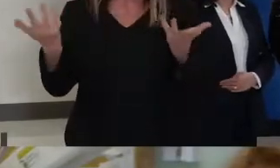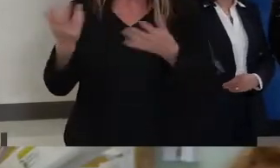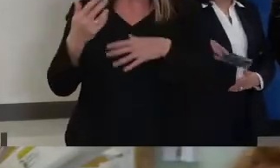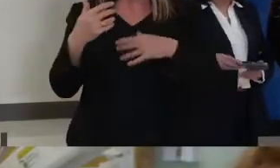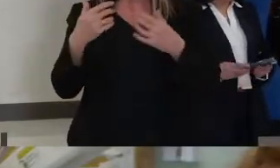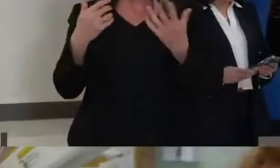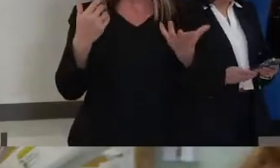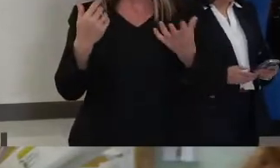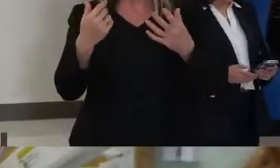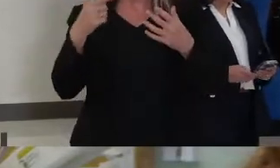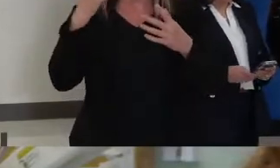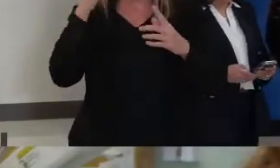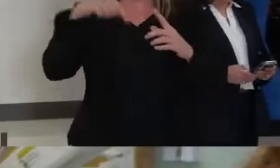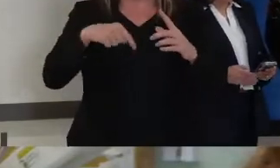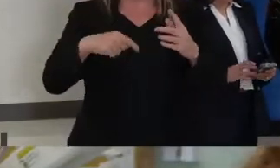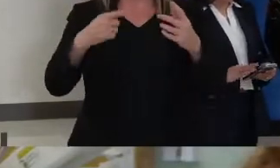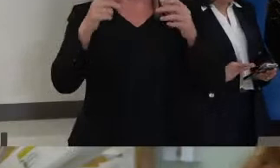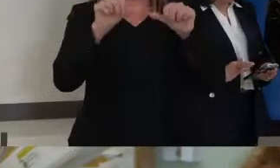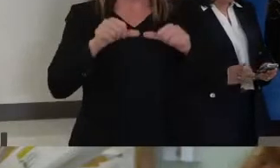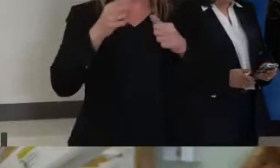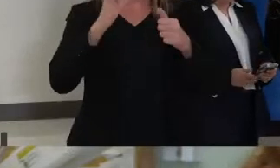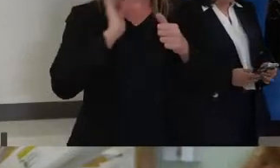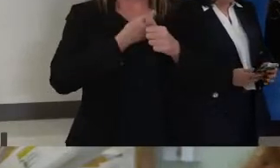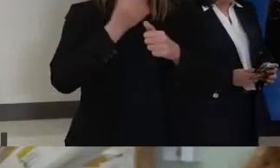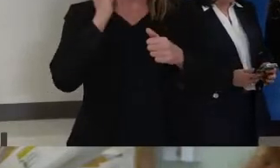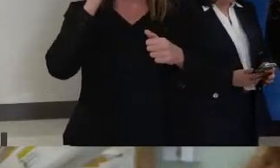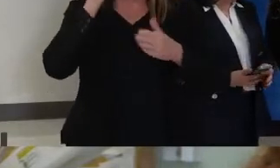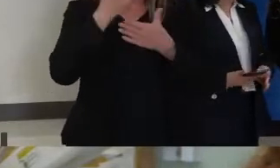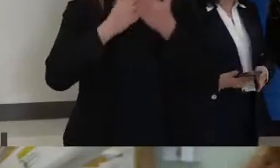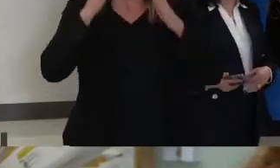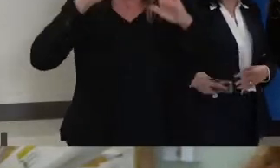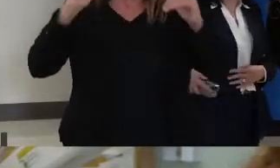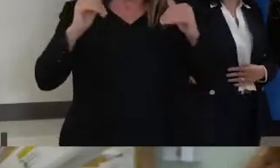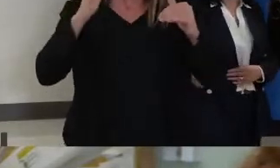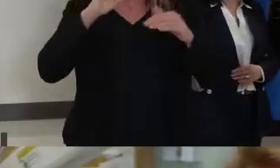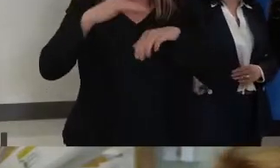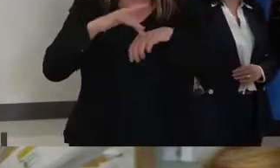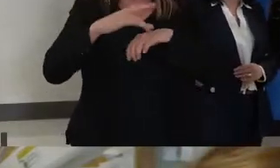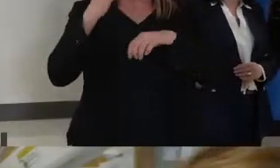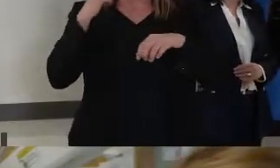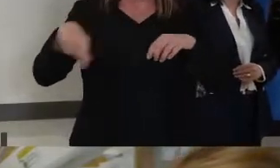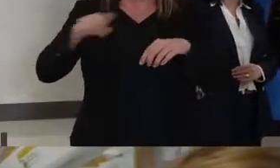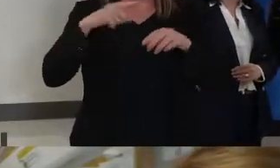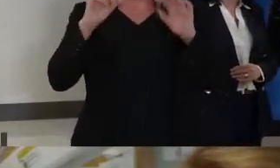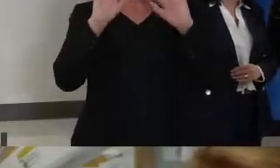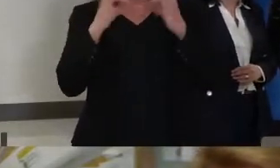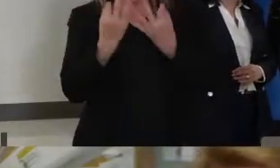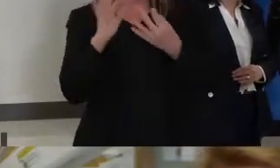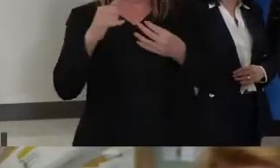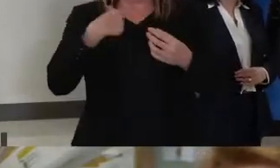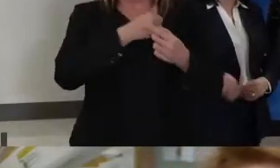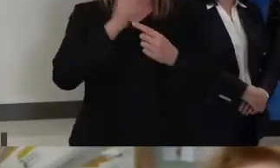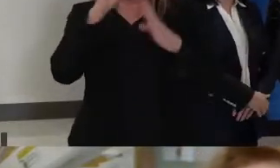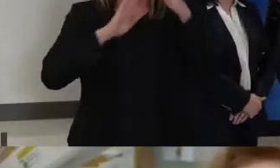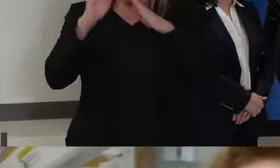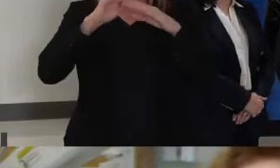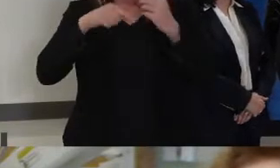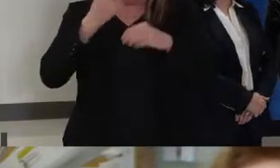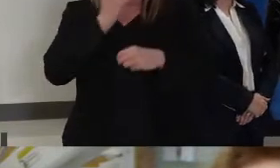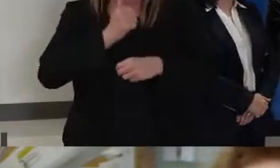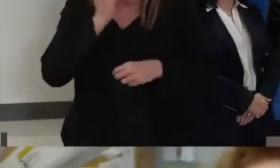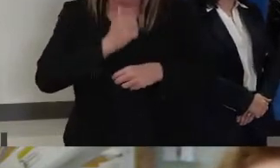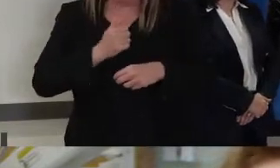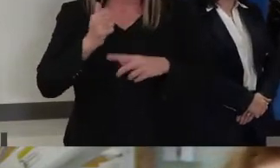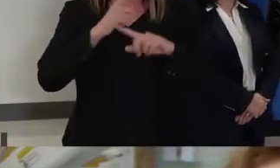this facility in all of our homes. Some are hopefully going to be available for those family members that we're worried about every single day. But